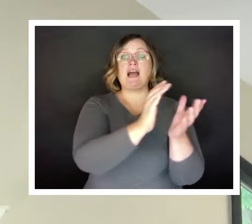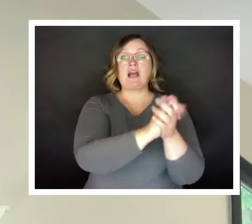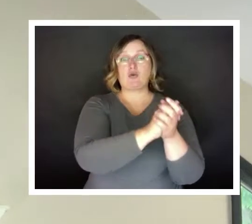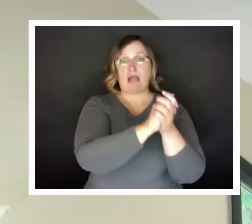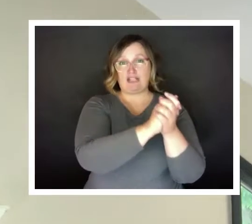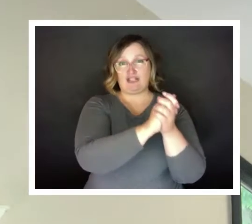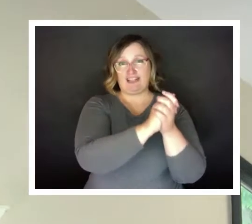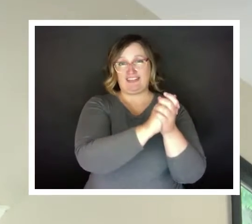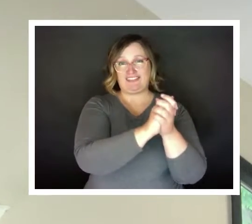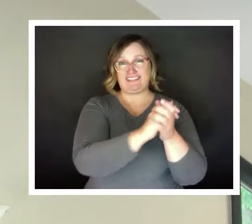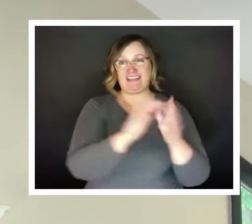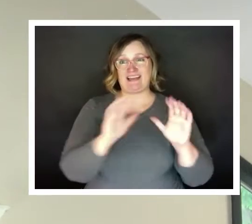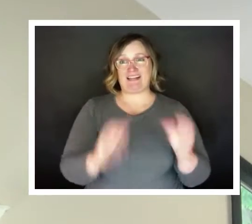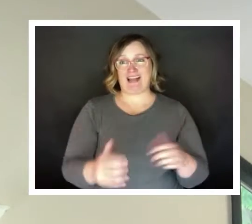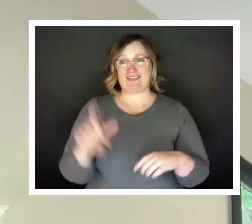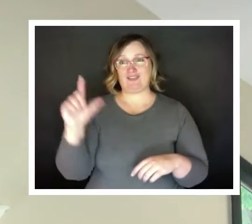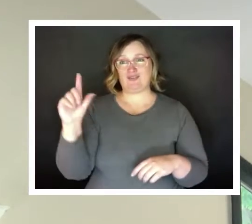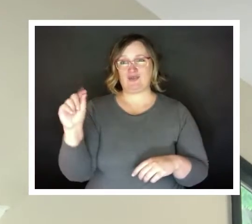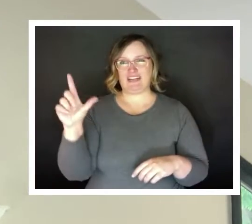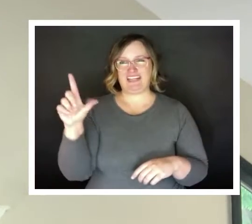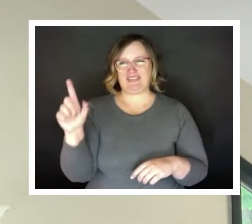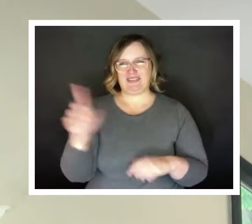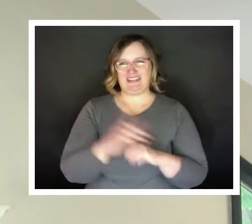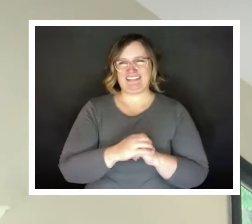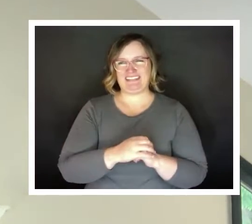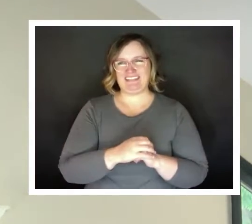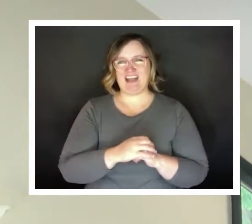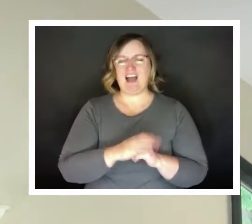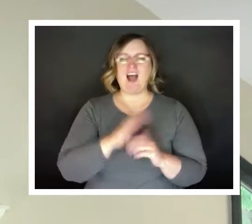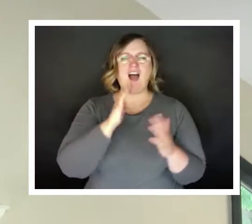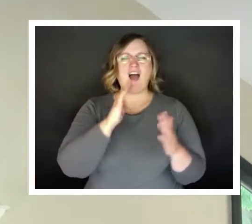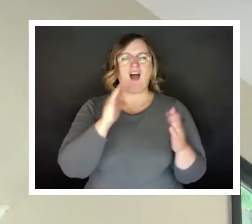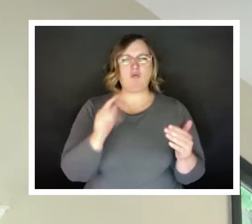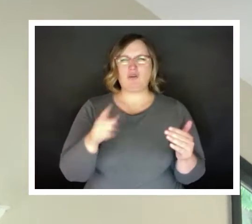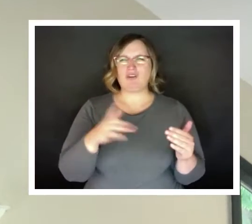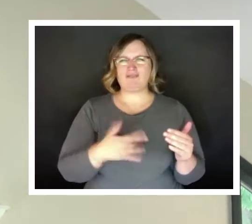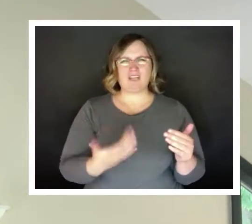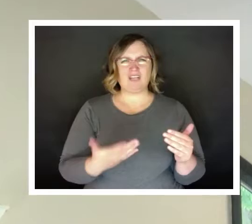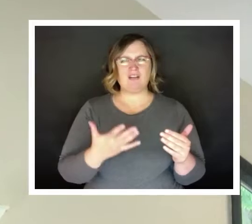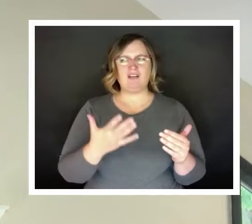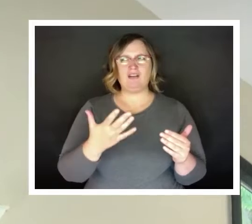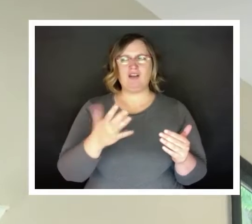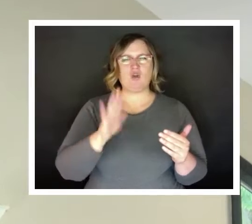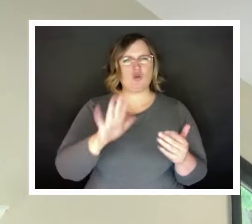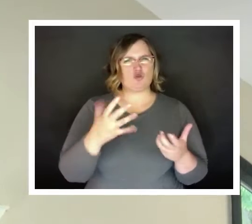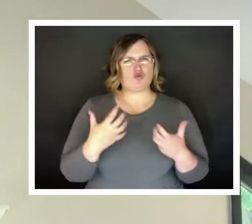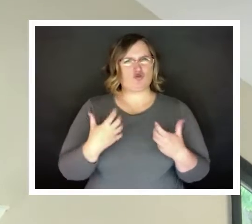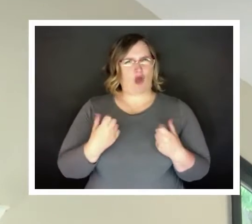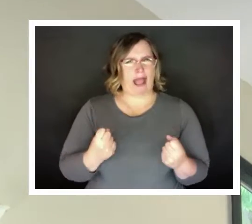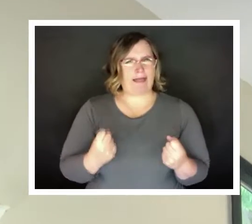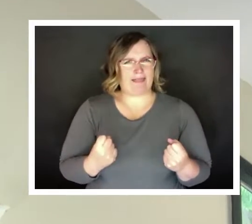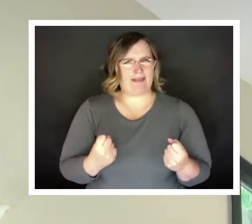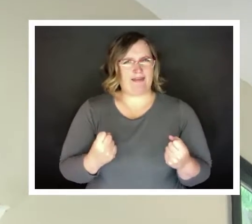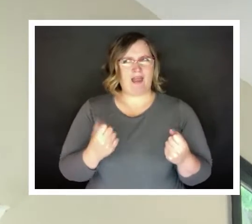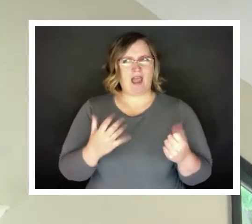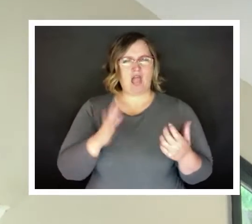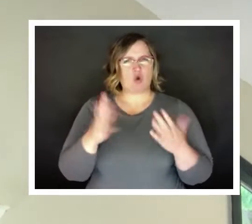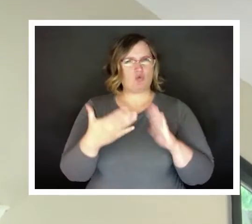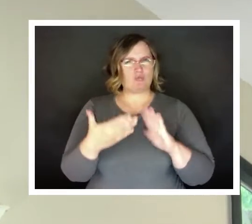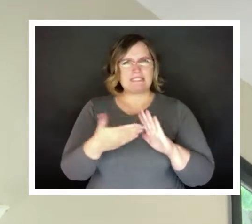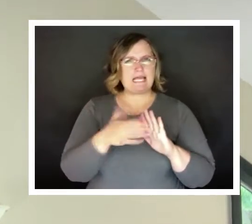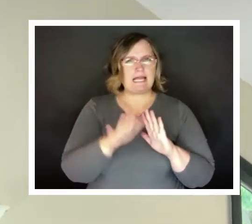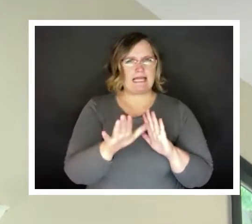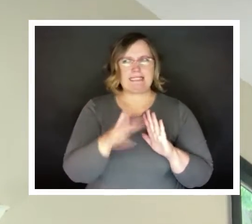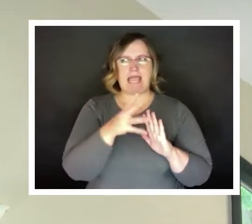Congratulations, class of 2021. I hope you can feel your strength and resiliency and power as